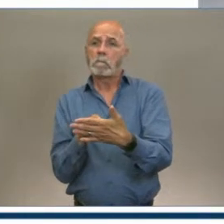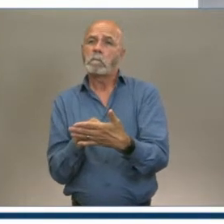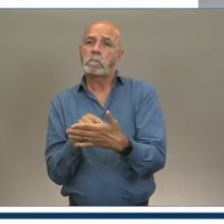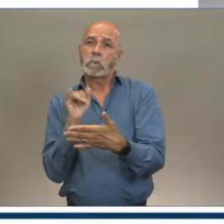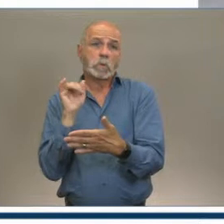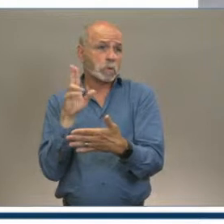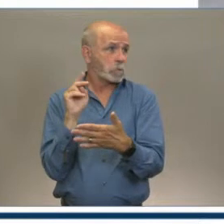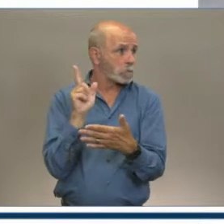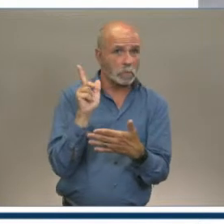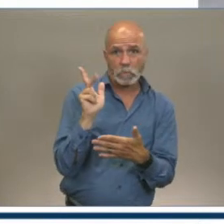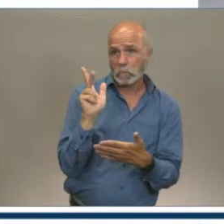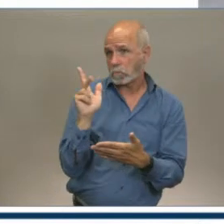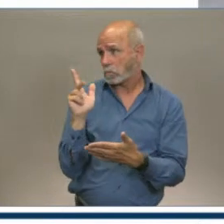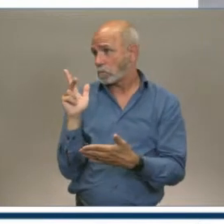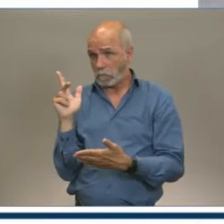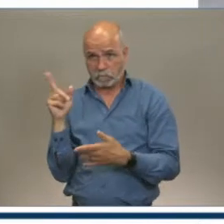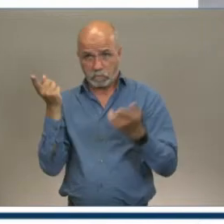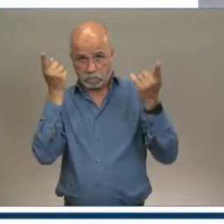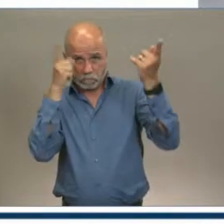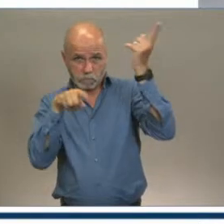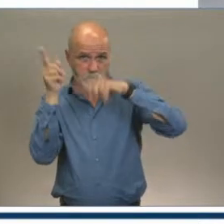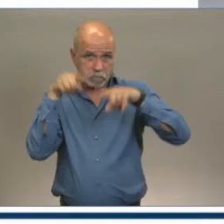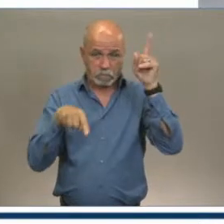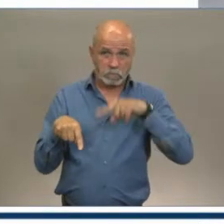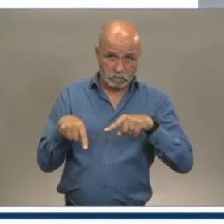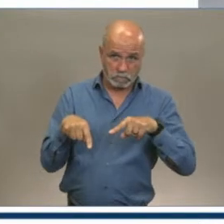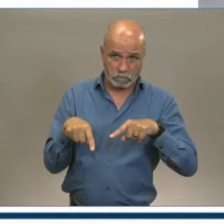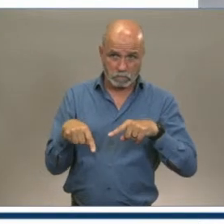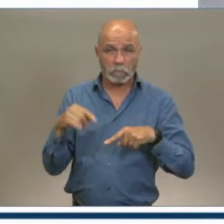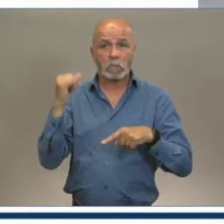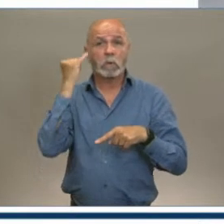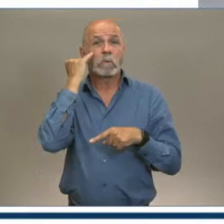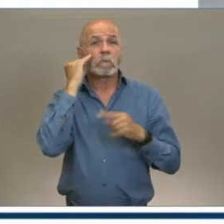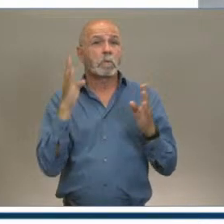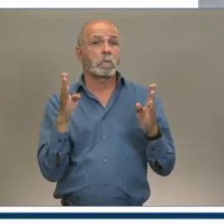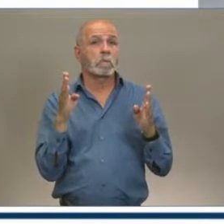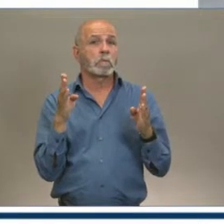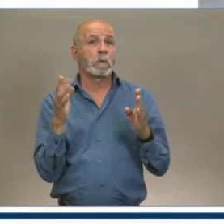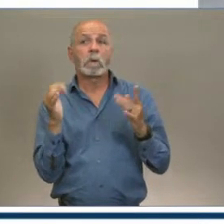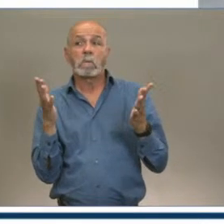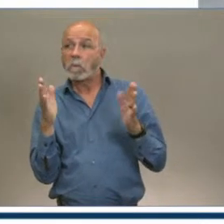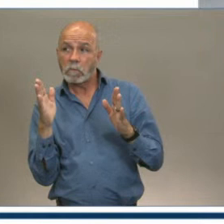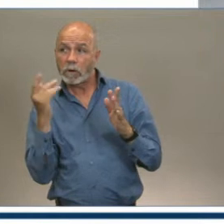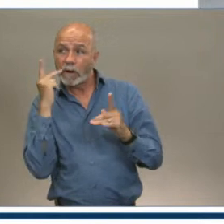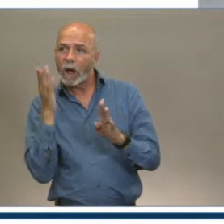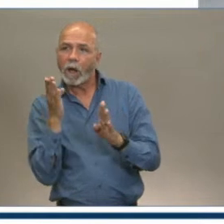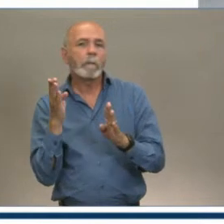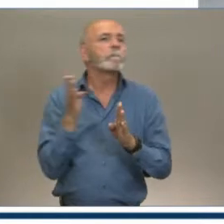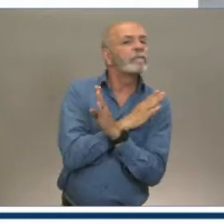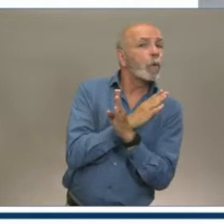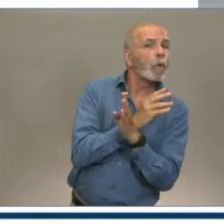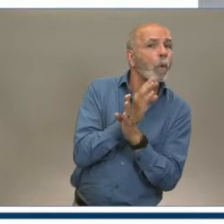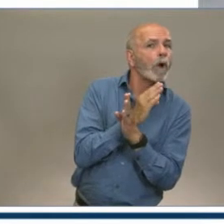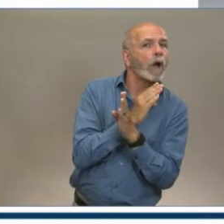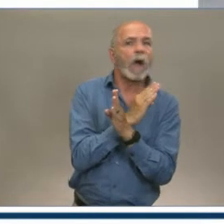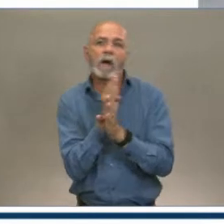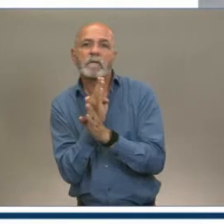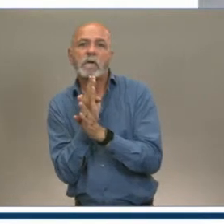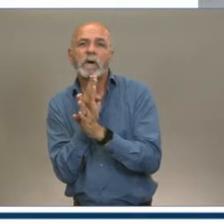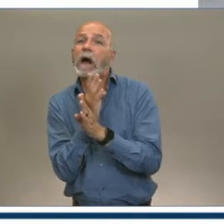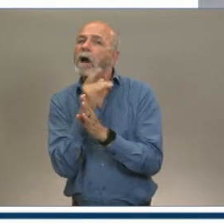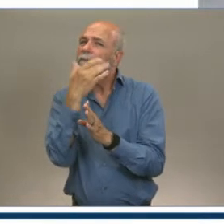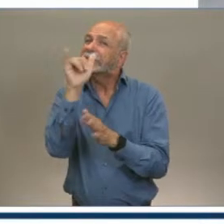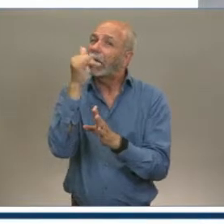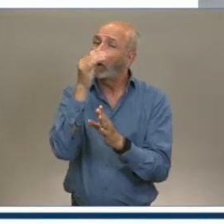I understand the next phase could be reached before the 23rd. So we are still really close, but it took a lot